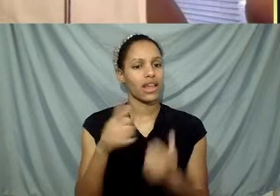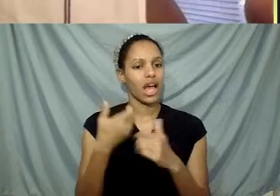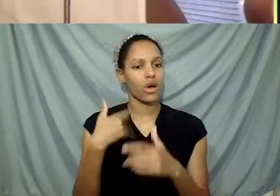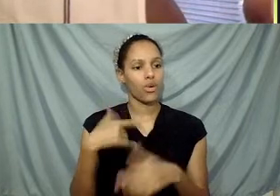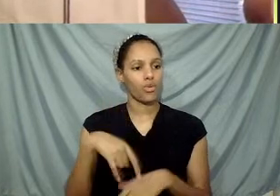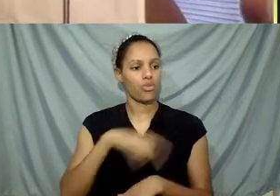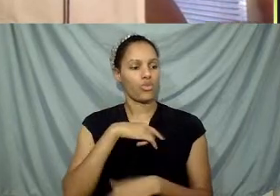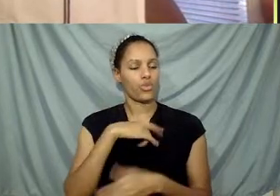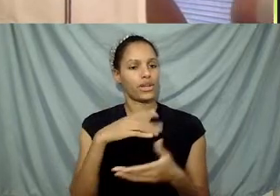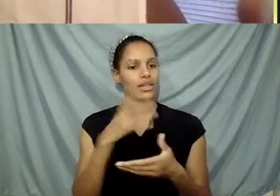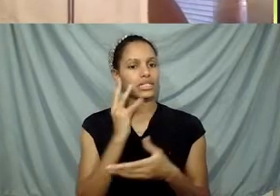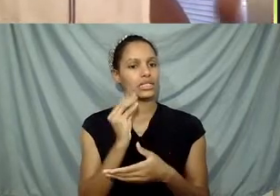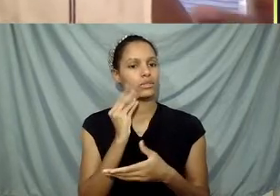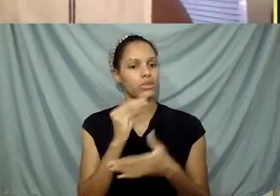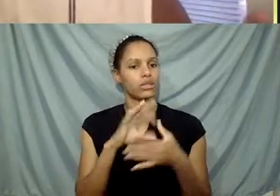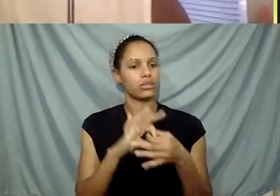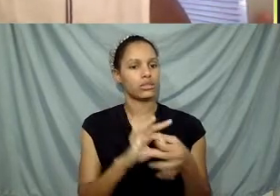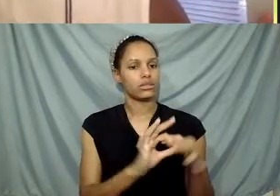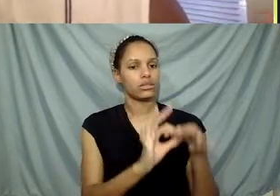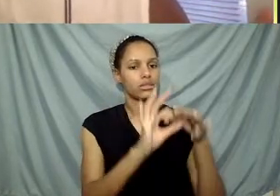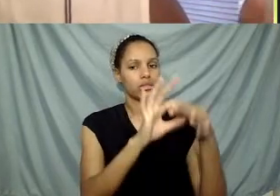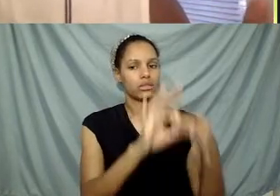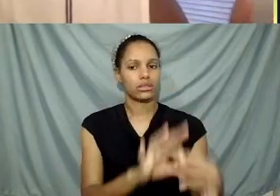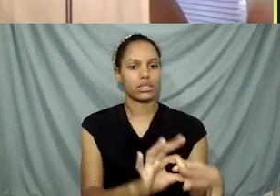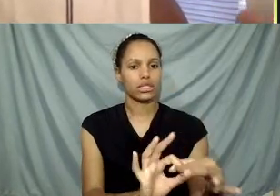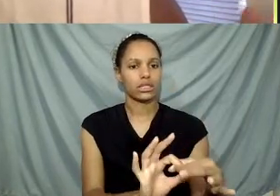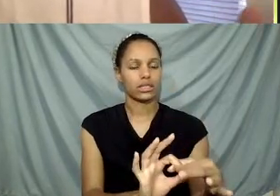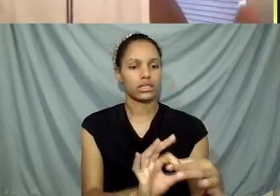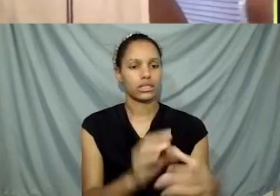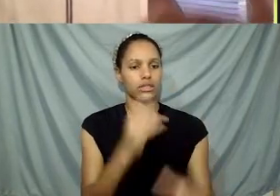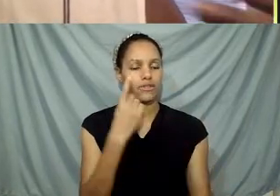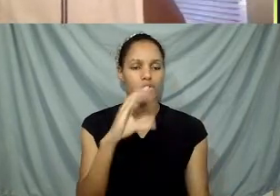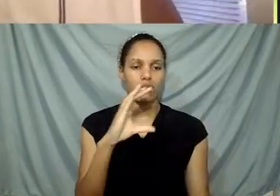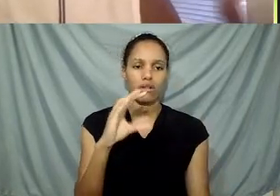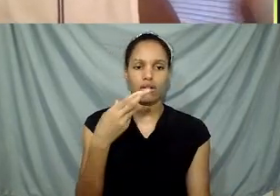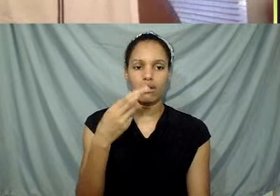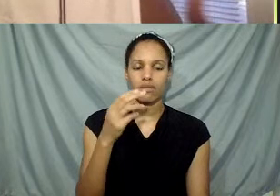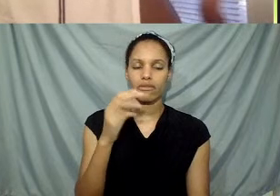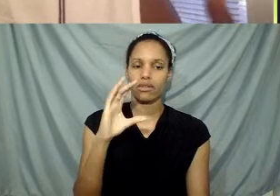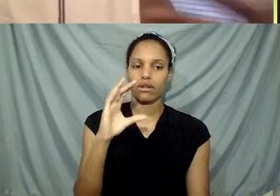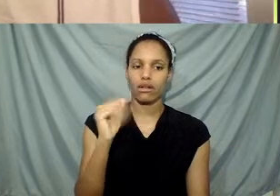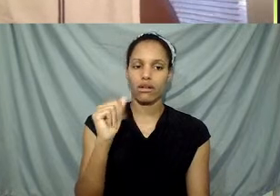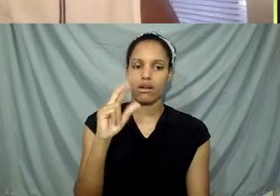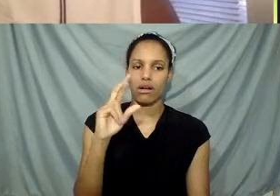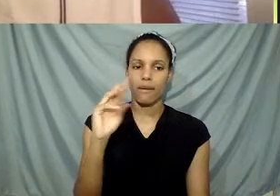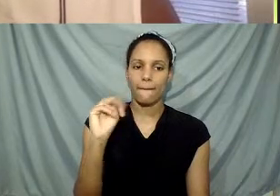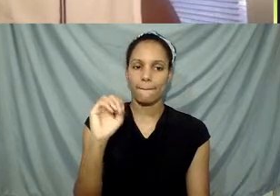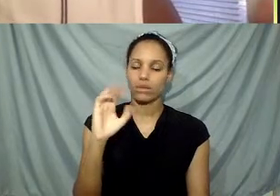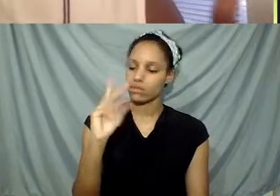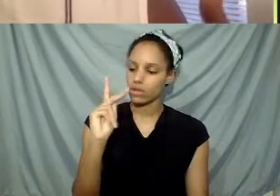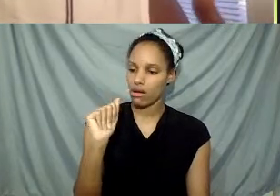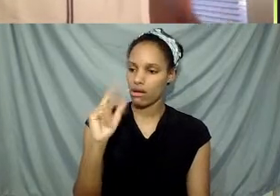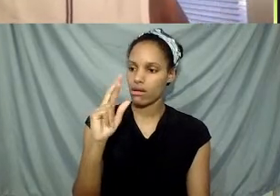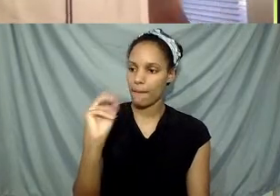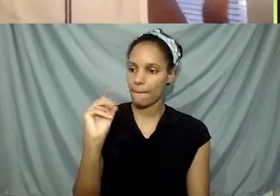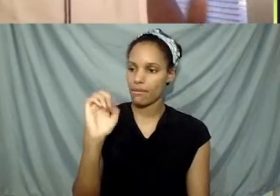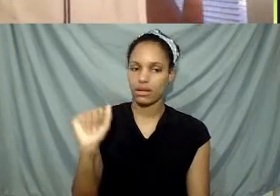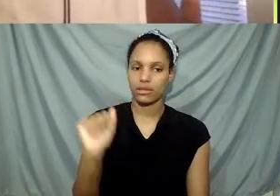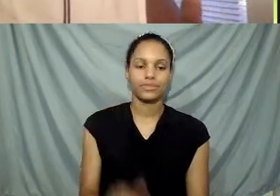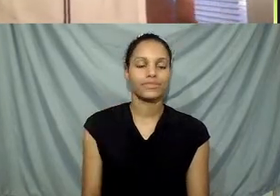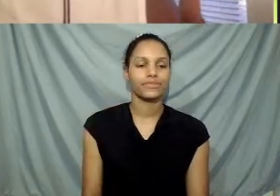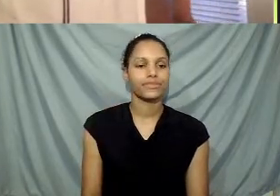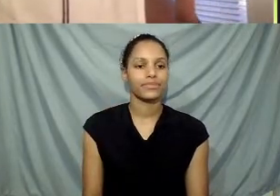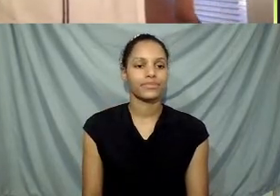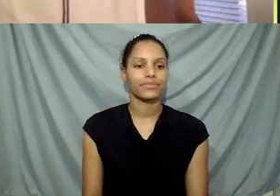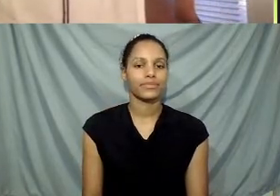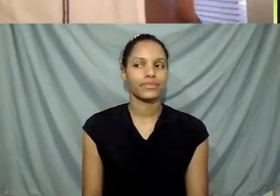to a continuum of karma, if you will. There's something inside of it that we have to unpack to